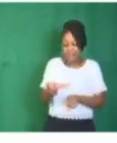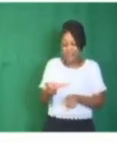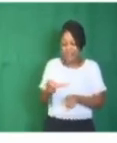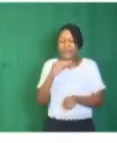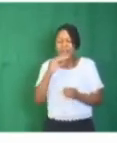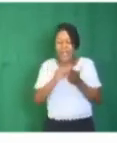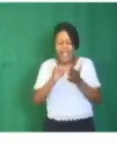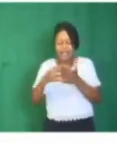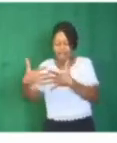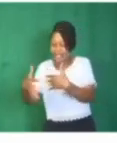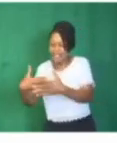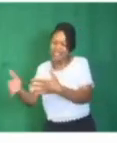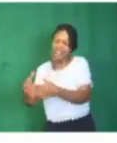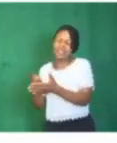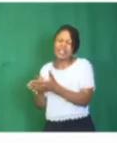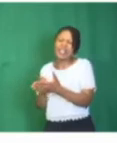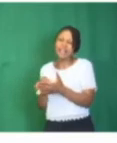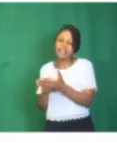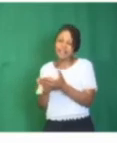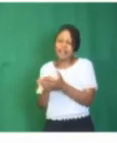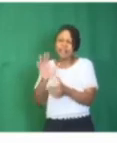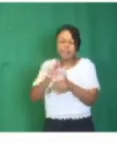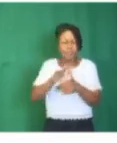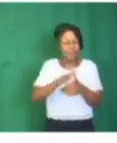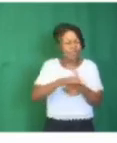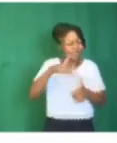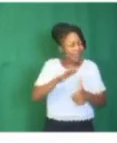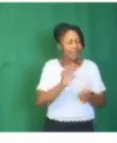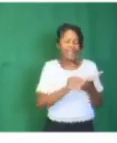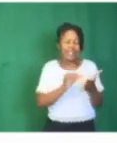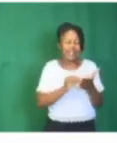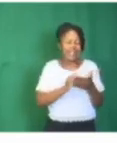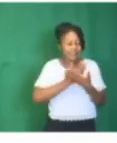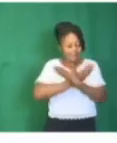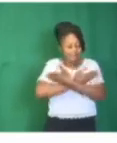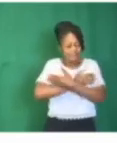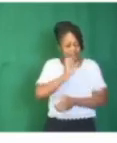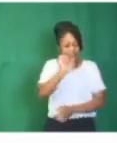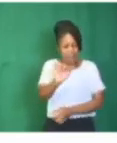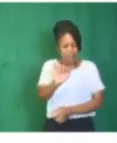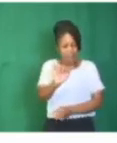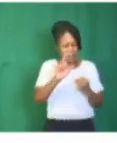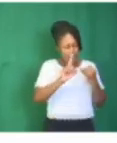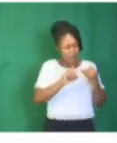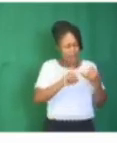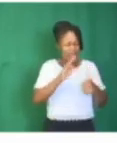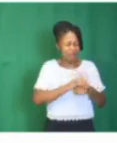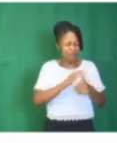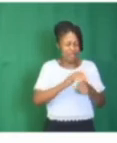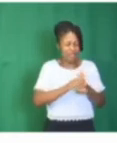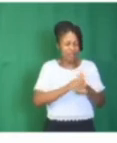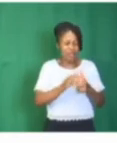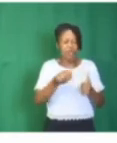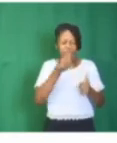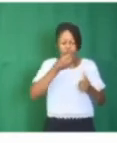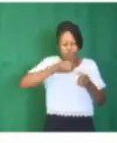living thing to be a living thing, one of which is excretion, or taking out waste. Now we are going to look at how exactly